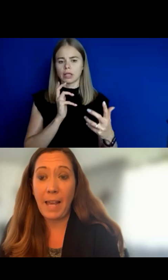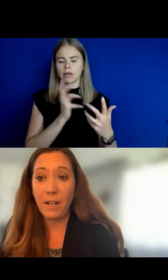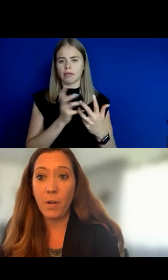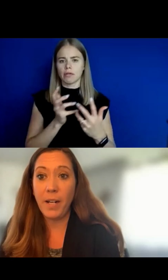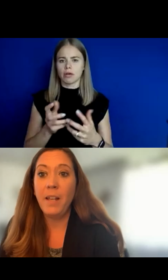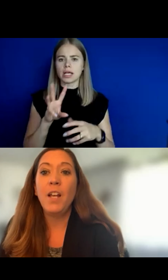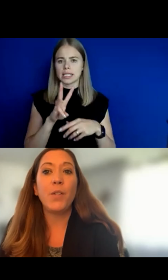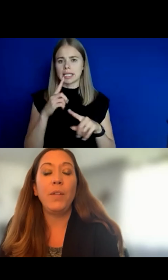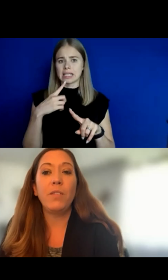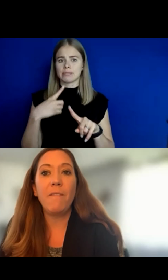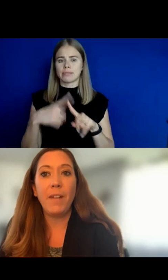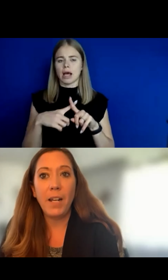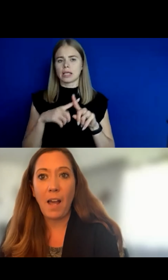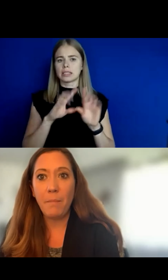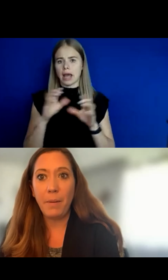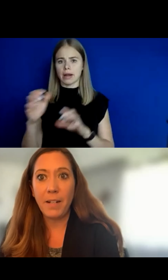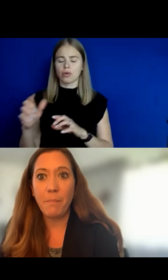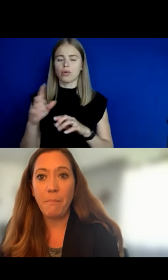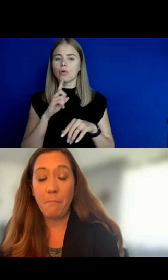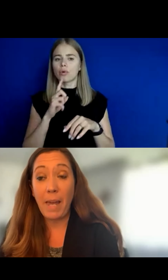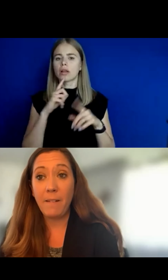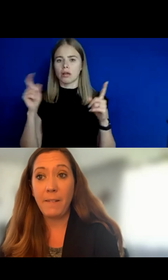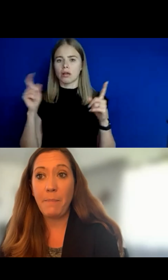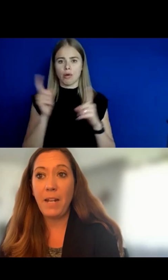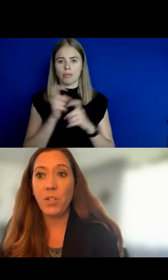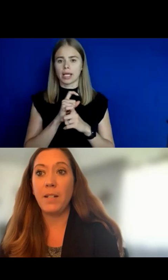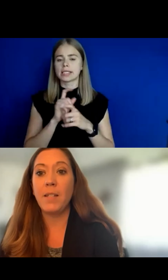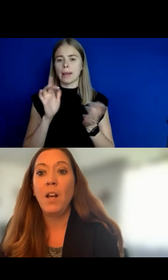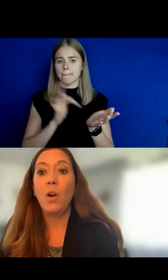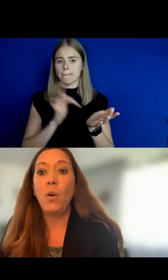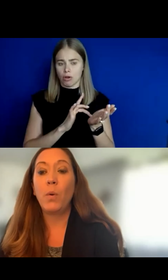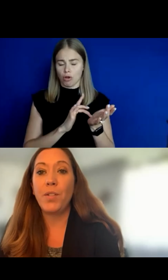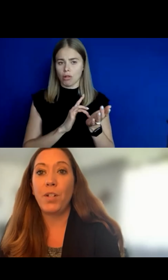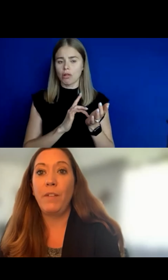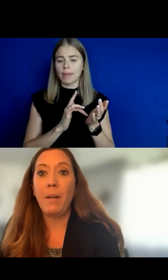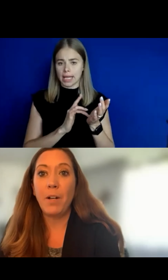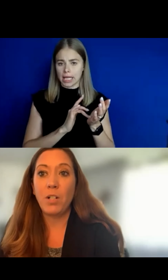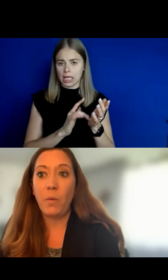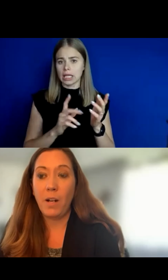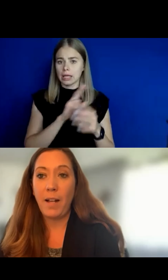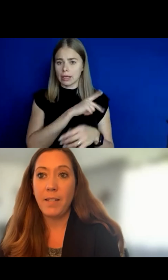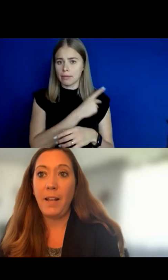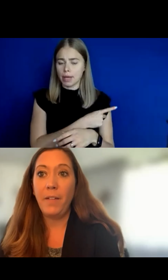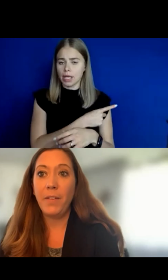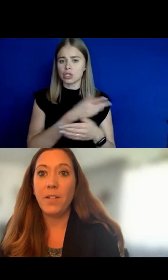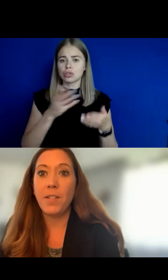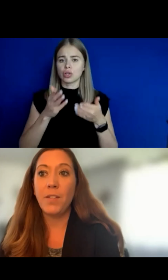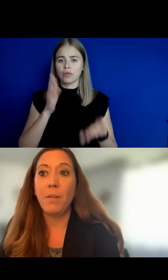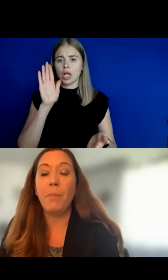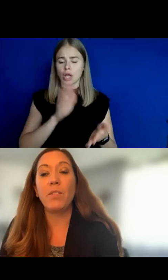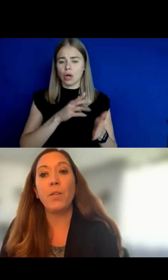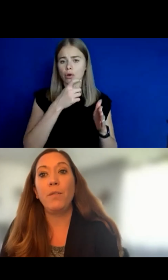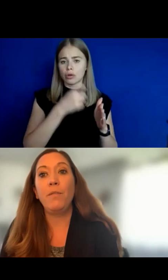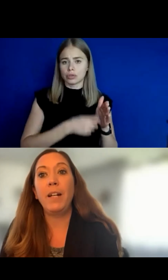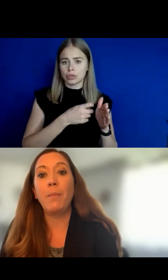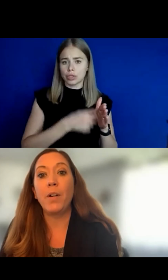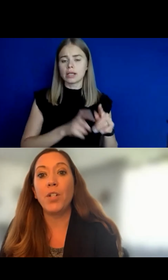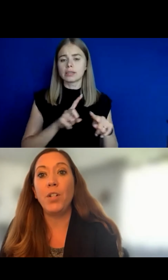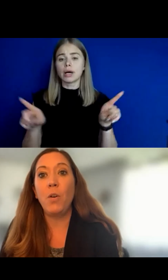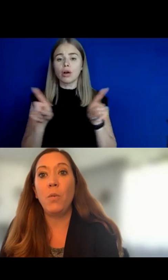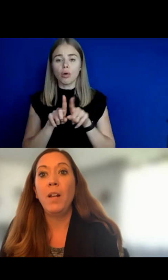6+ category. So these are very complex medically patients who we're serving at a much lower cost than the healthcare system. But it's also